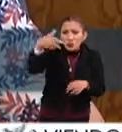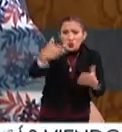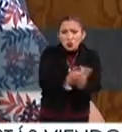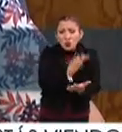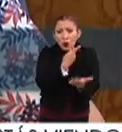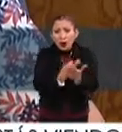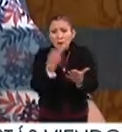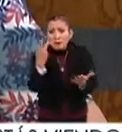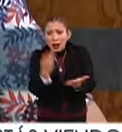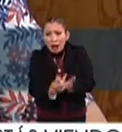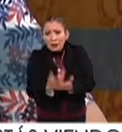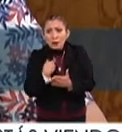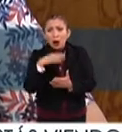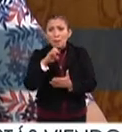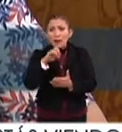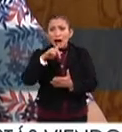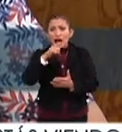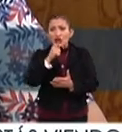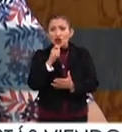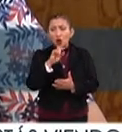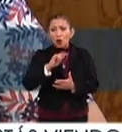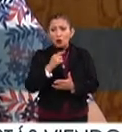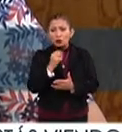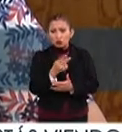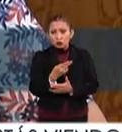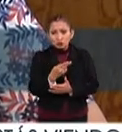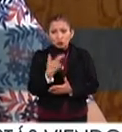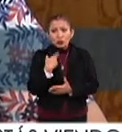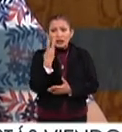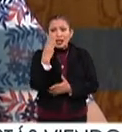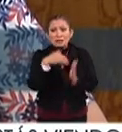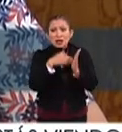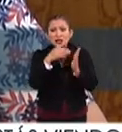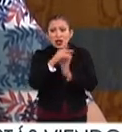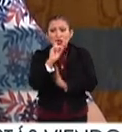this Breakthrough Prize with $3 million.